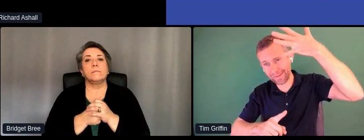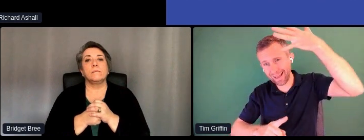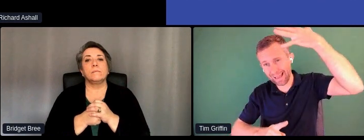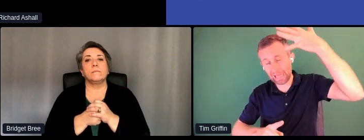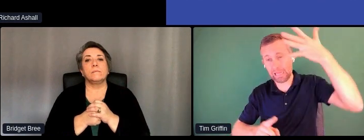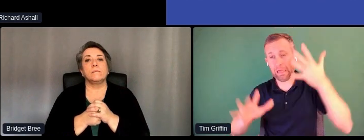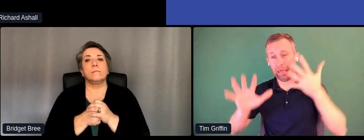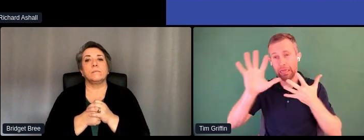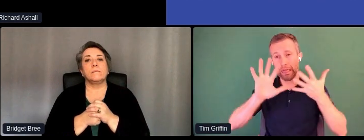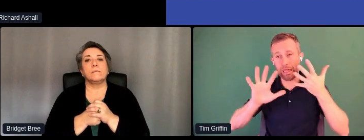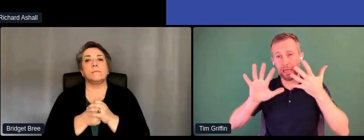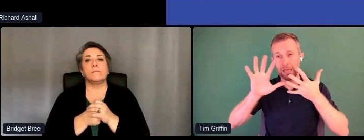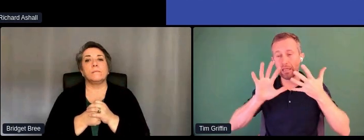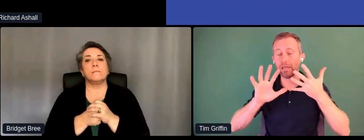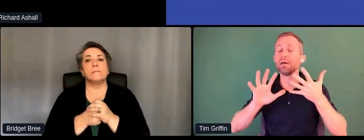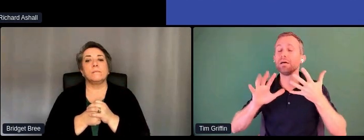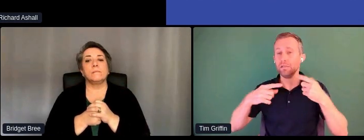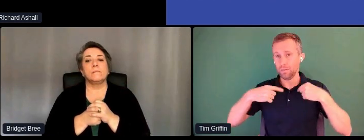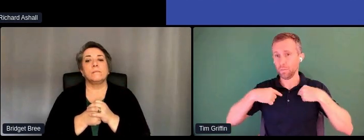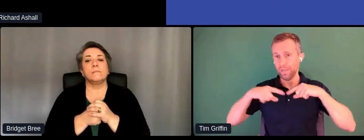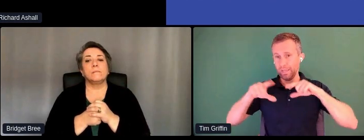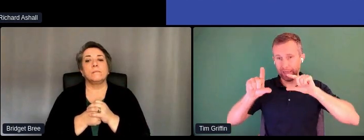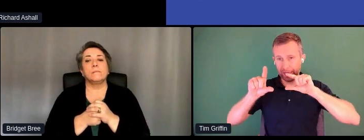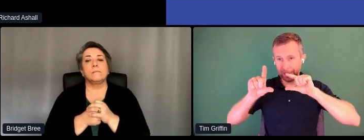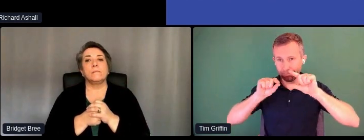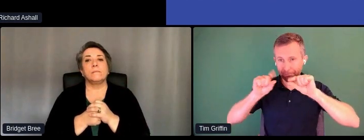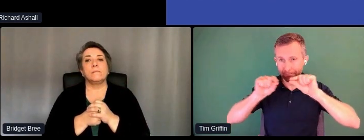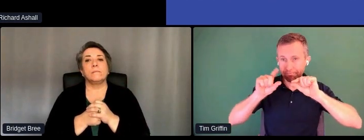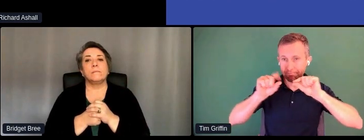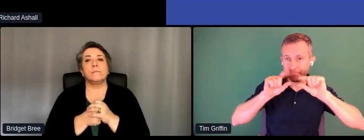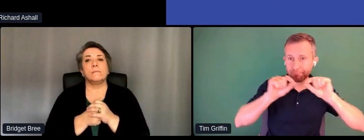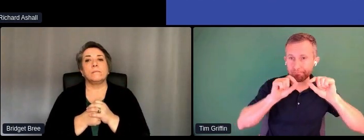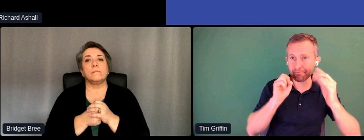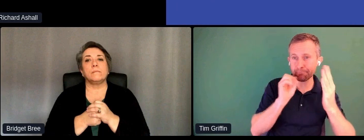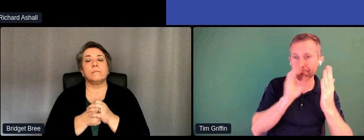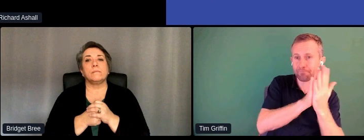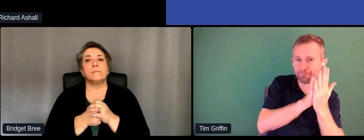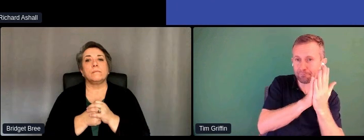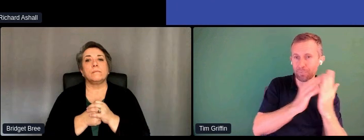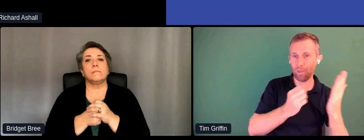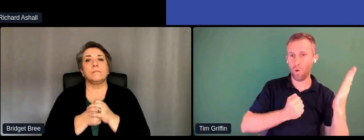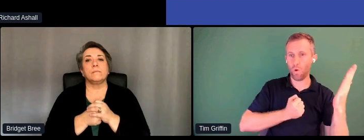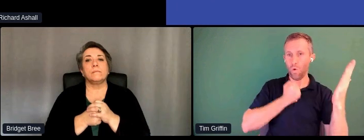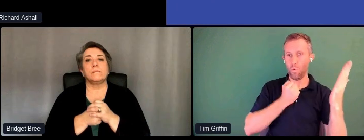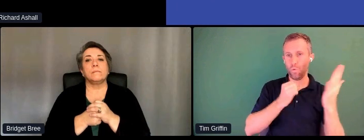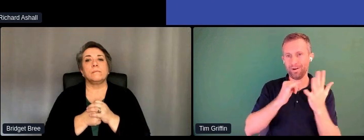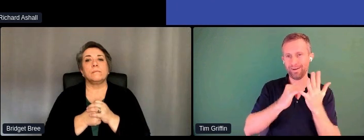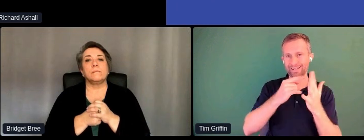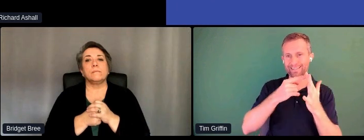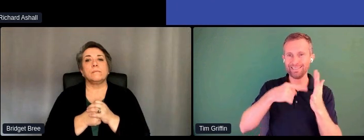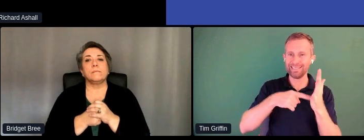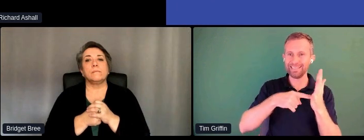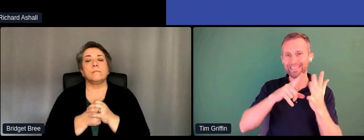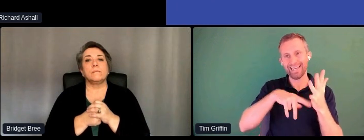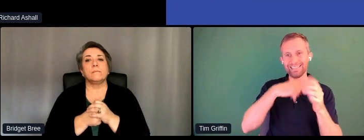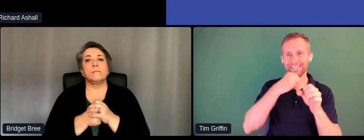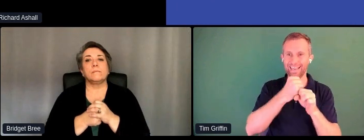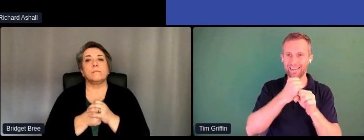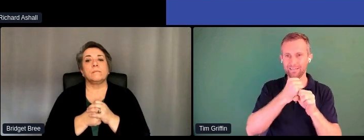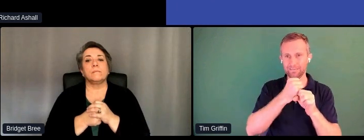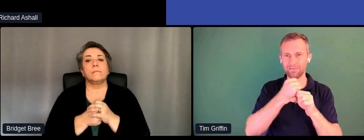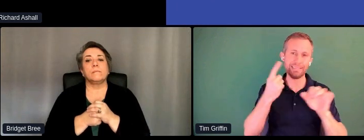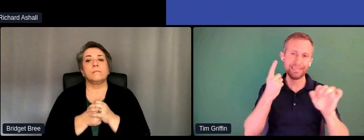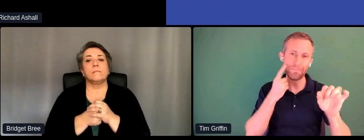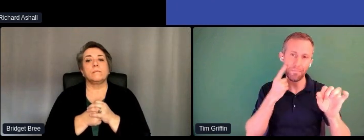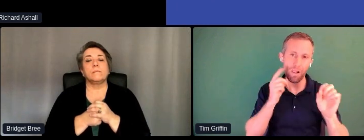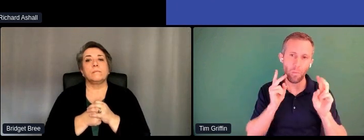some of the best of those options and put them within our own settings app and simplified those as well.